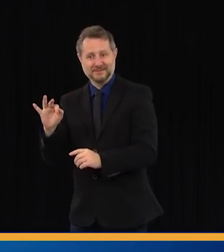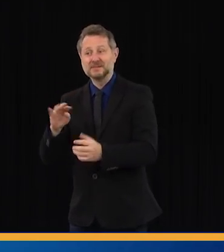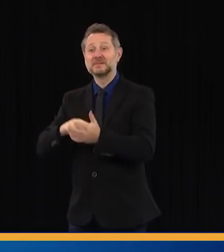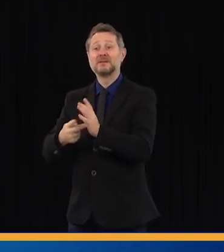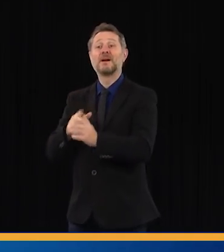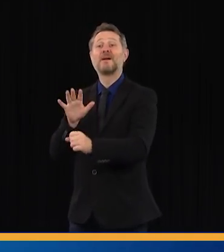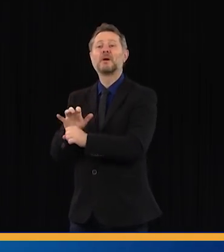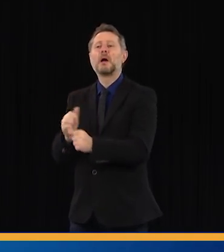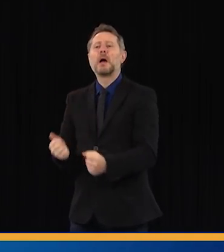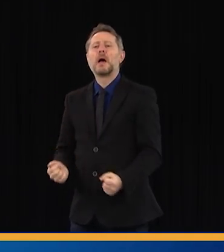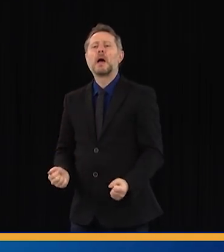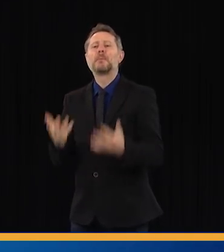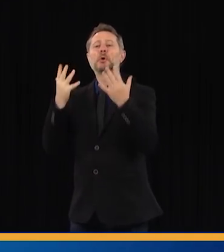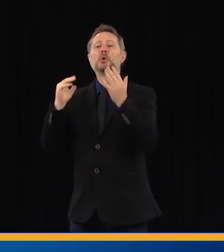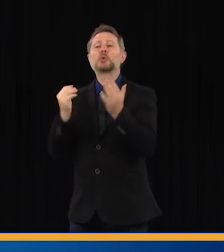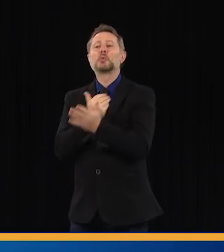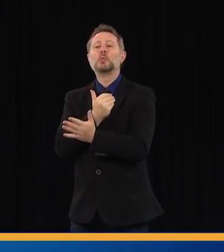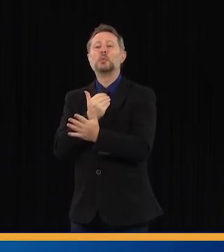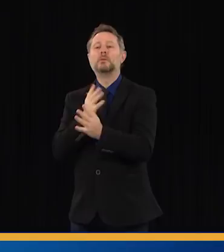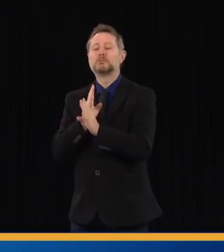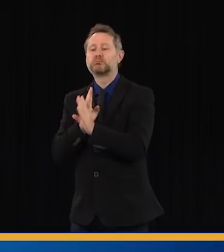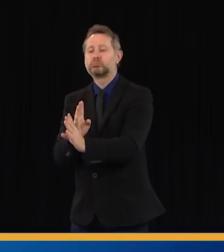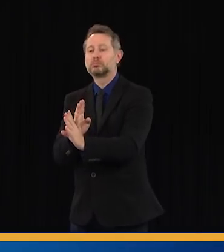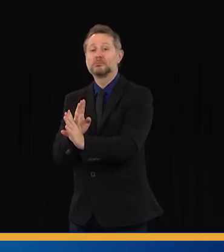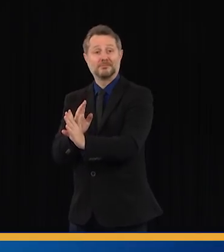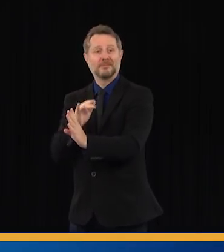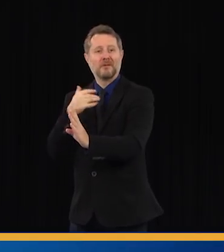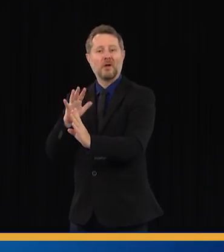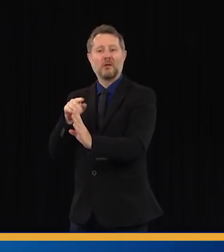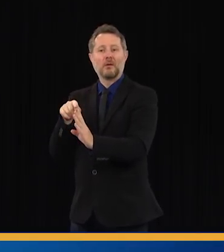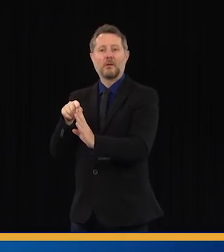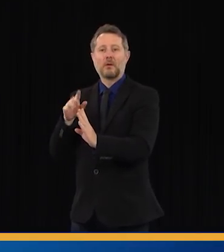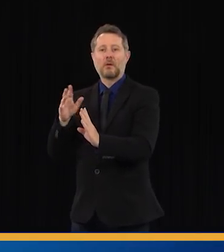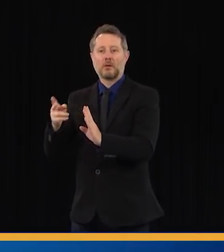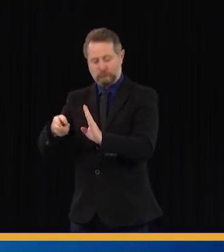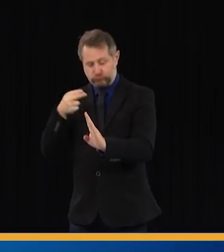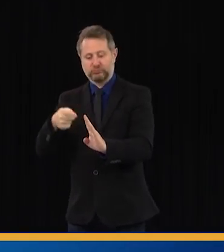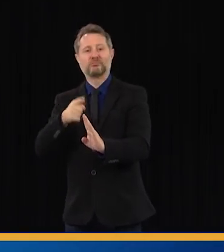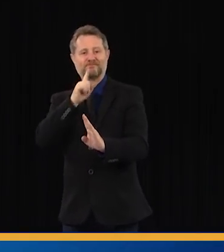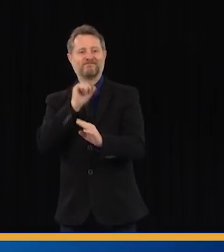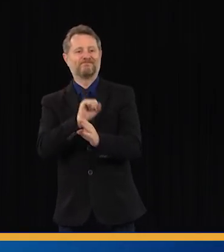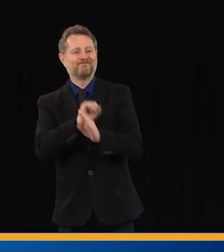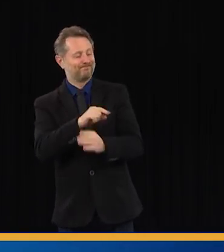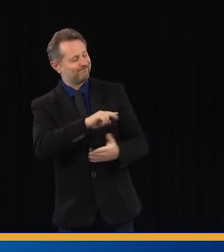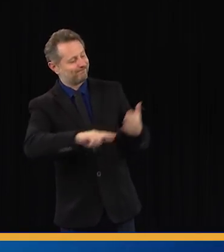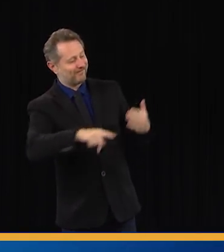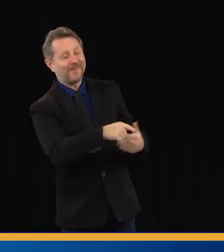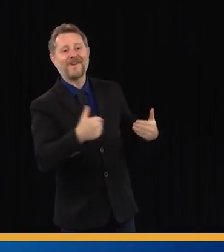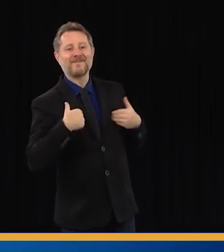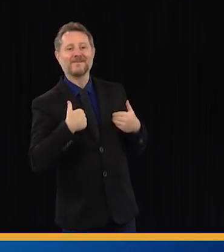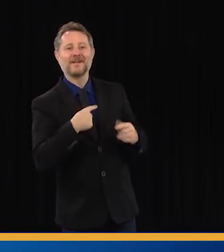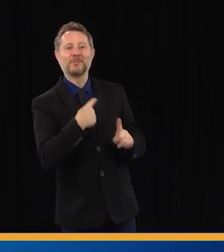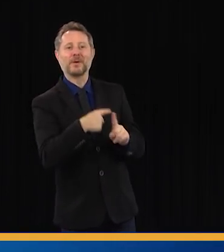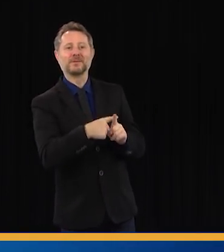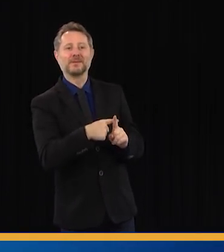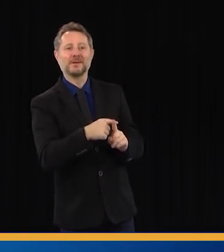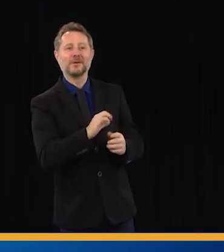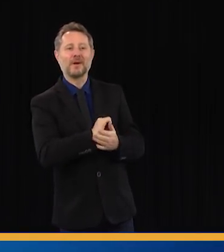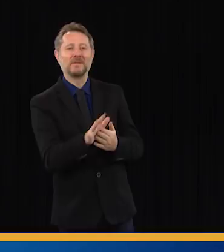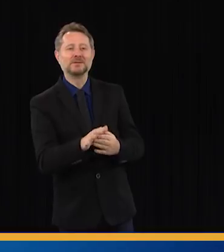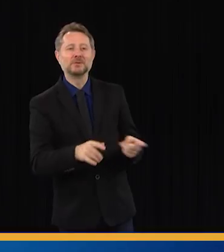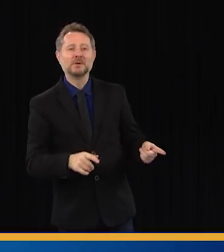new COVID diagnoses or people walking into the hospital had COVID. So you see still